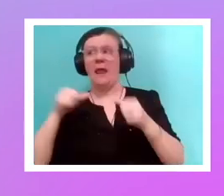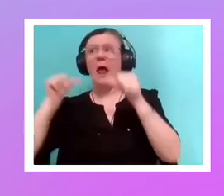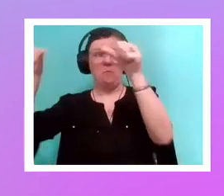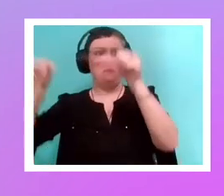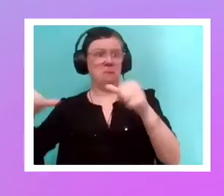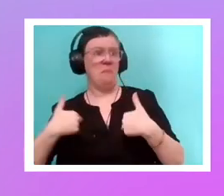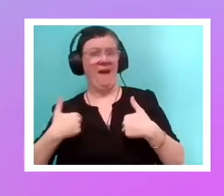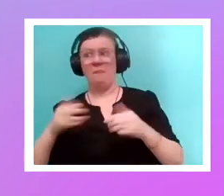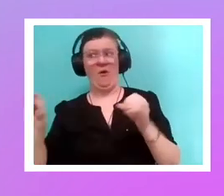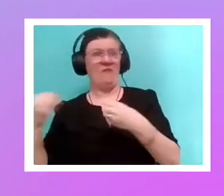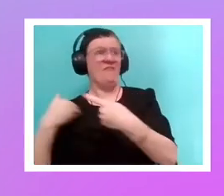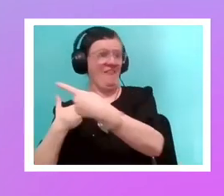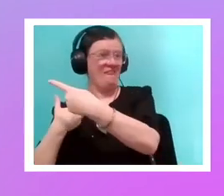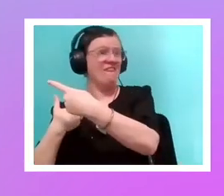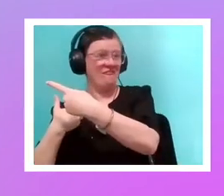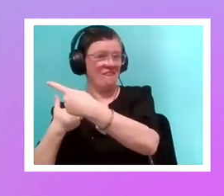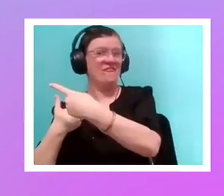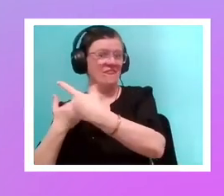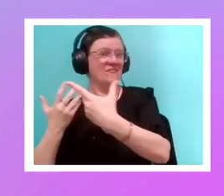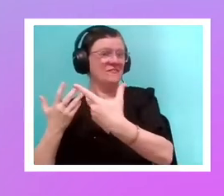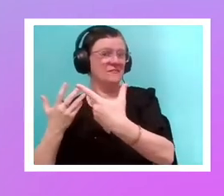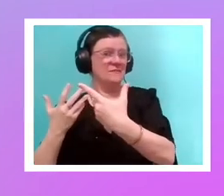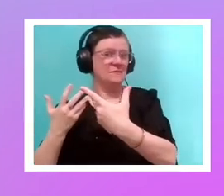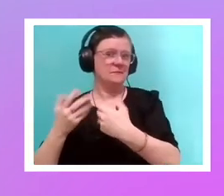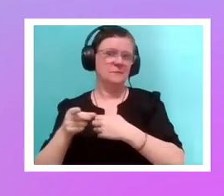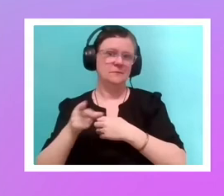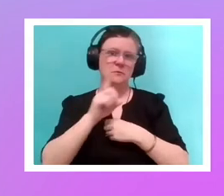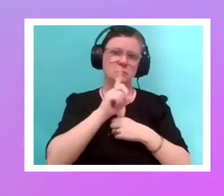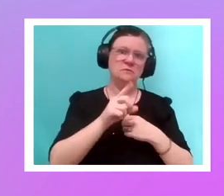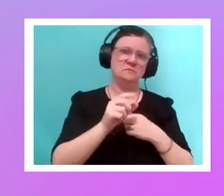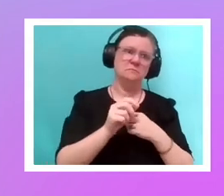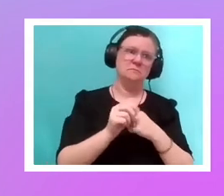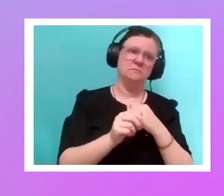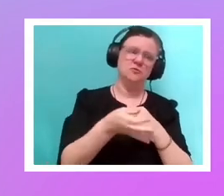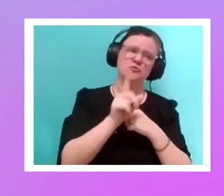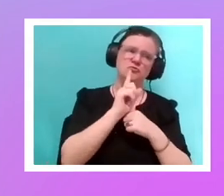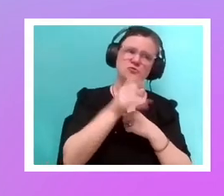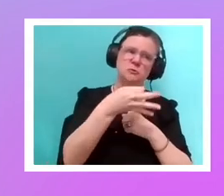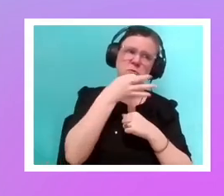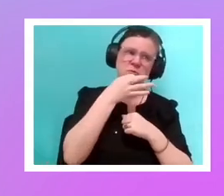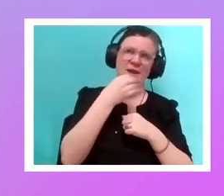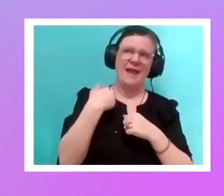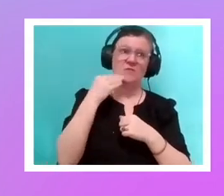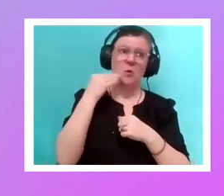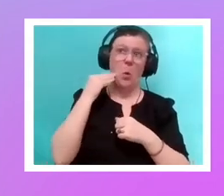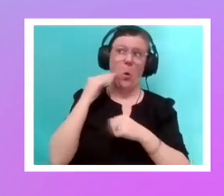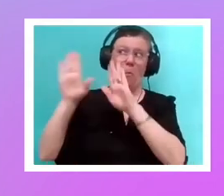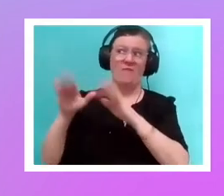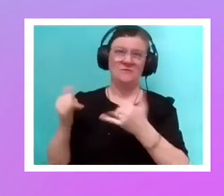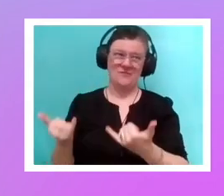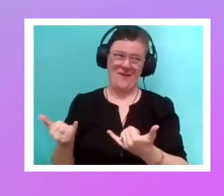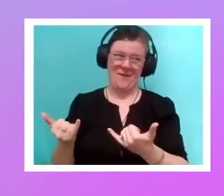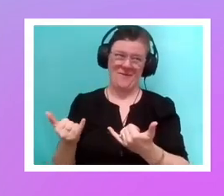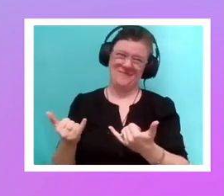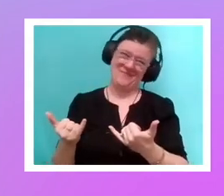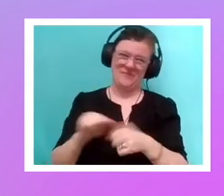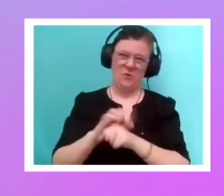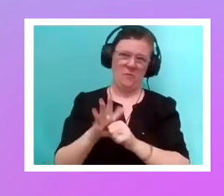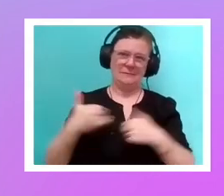wall. Although I suspect only true aficionados might have them stuck up at their home office walls at the moment. I haven't gone that